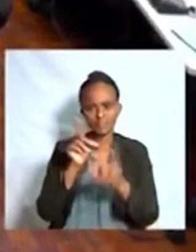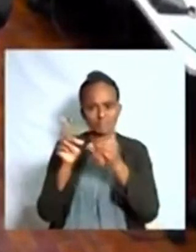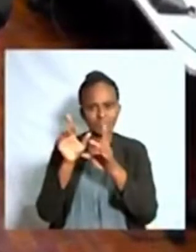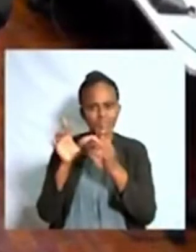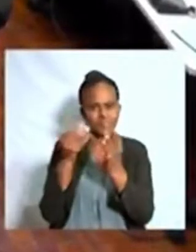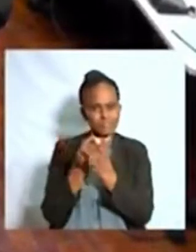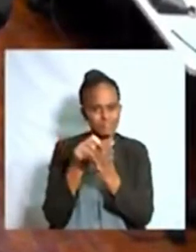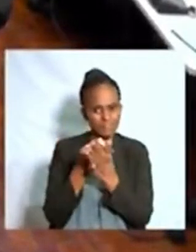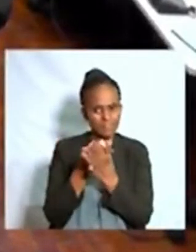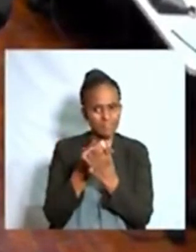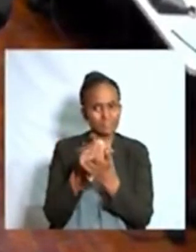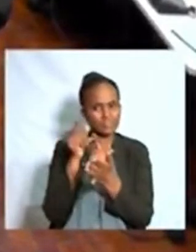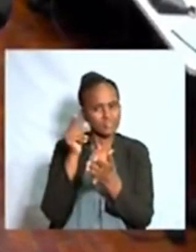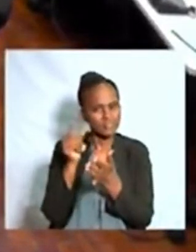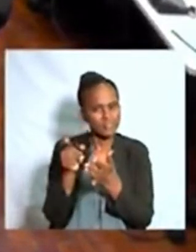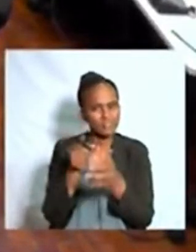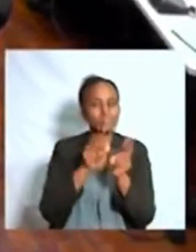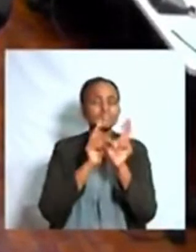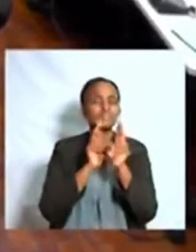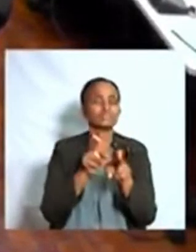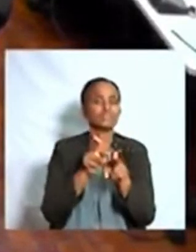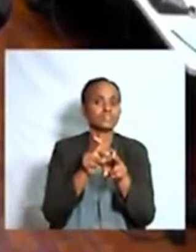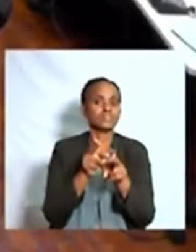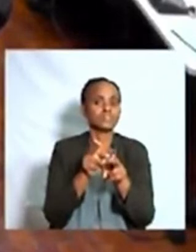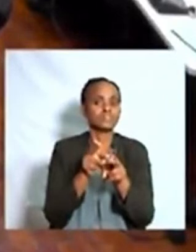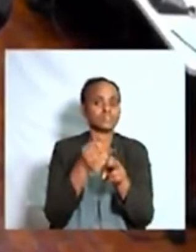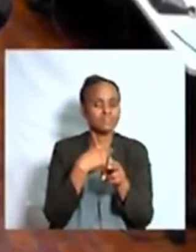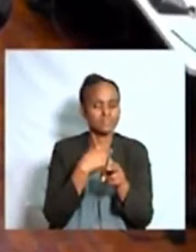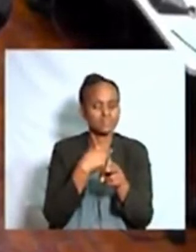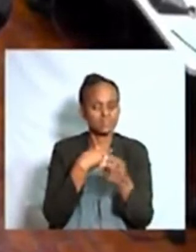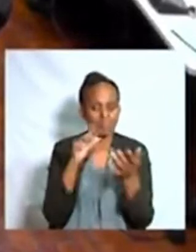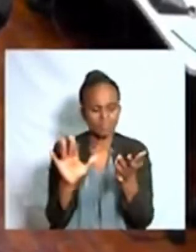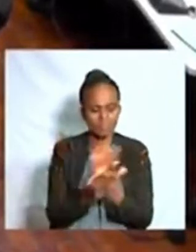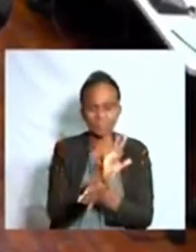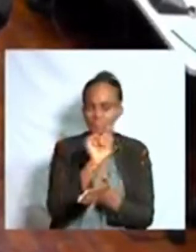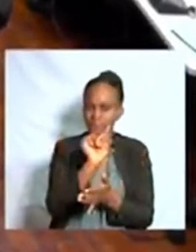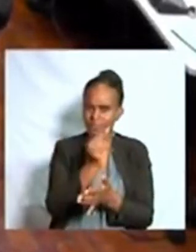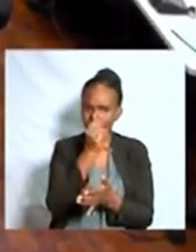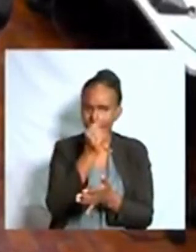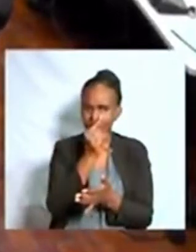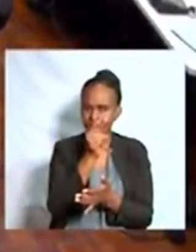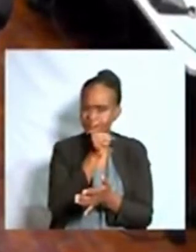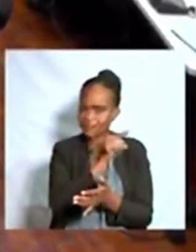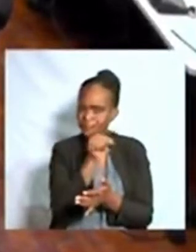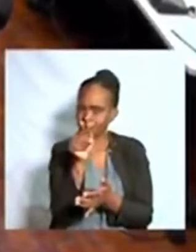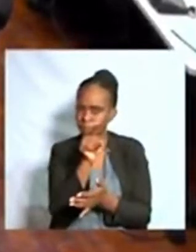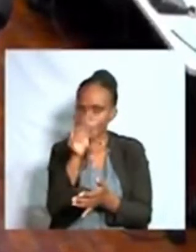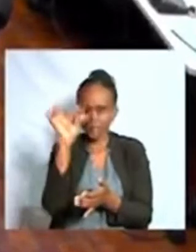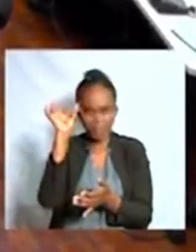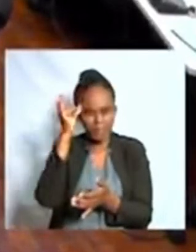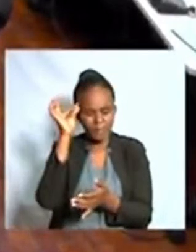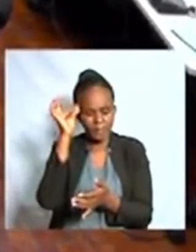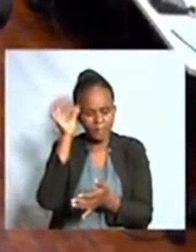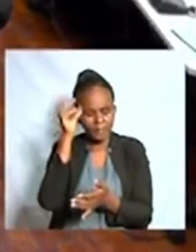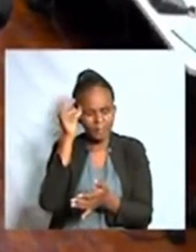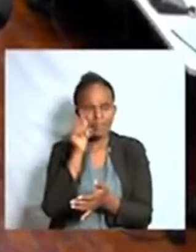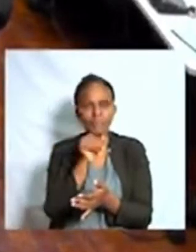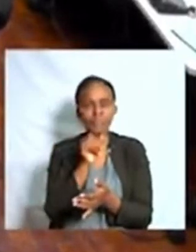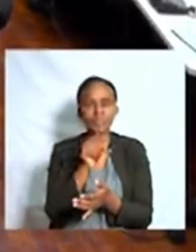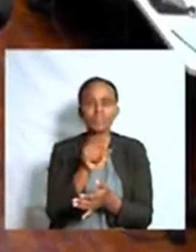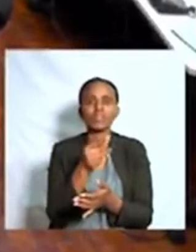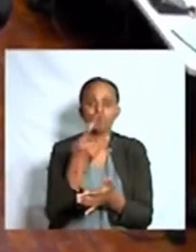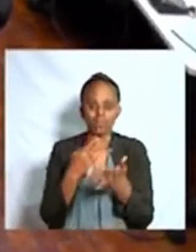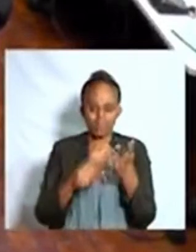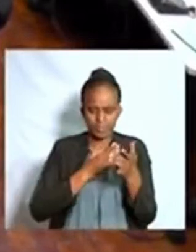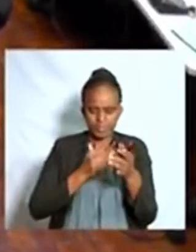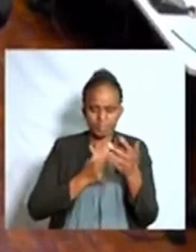of Finance, you didn't respond. I'll be on the first page on the commercial venture, take note. I want you to do that. The one I